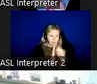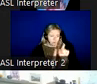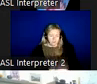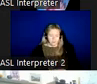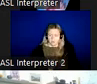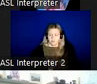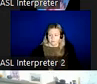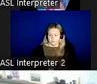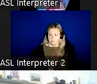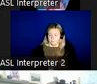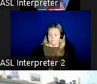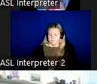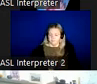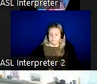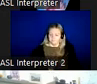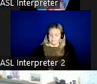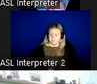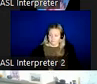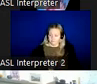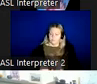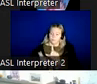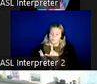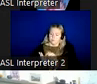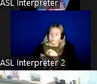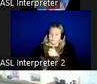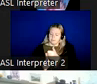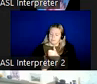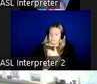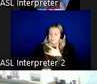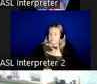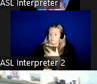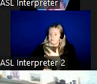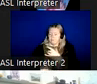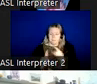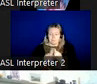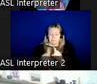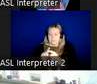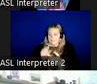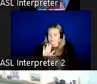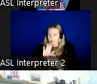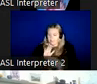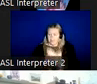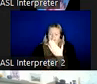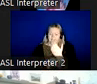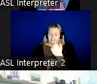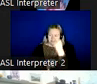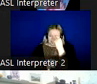Okay, so printing is usually, same as photocopying, it's 15 cents a